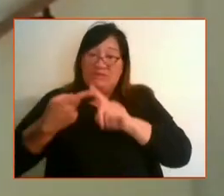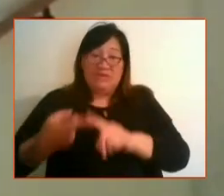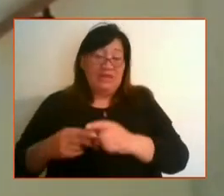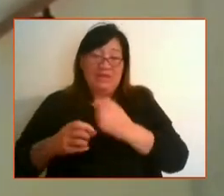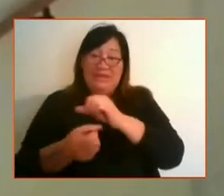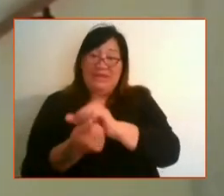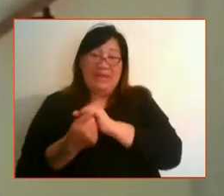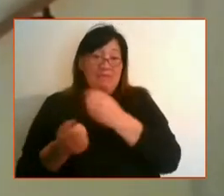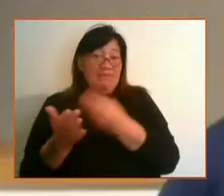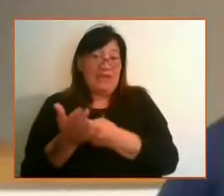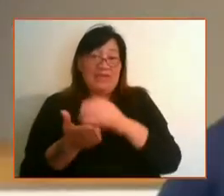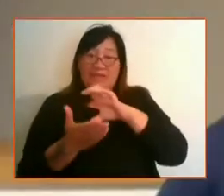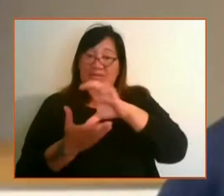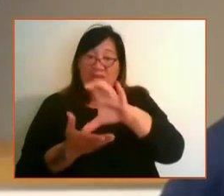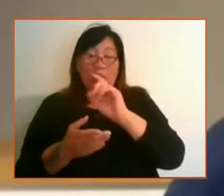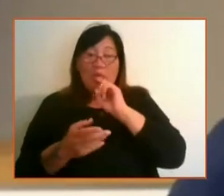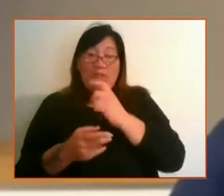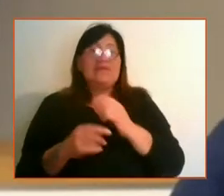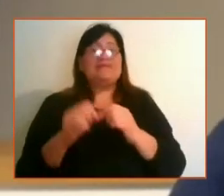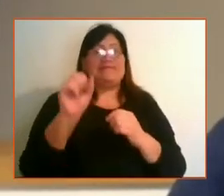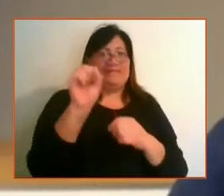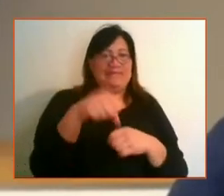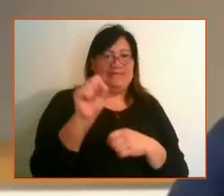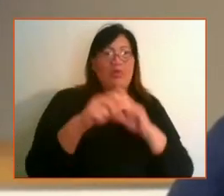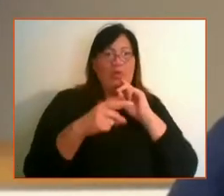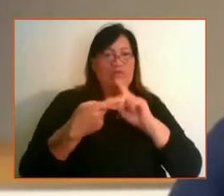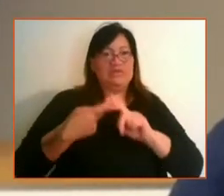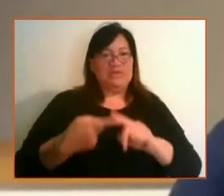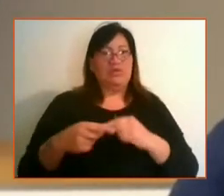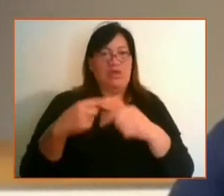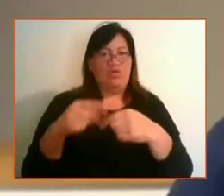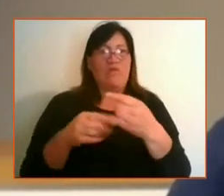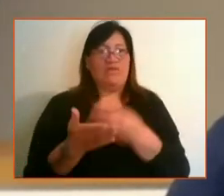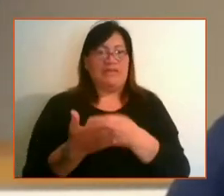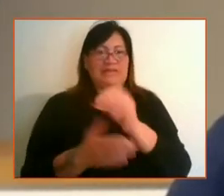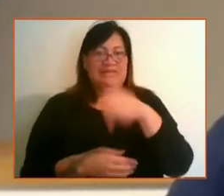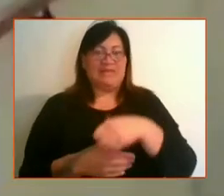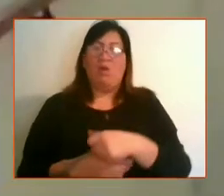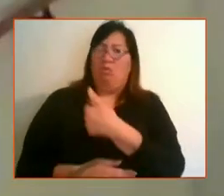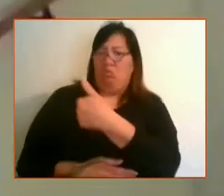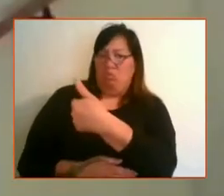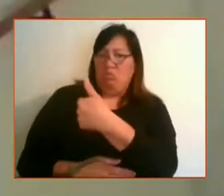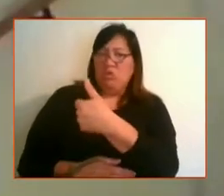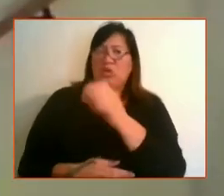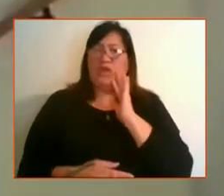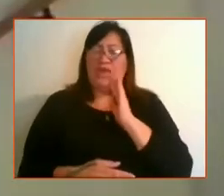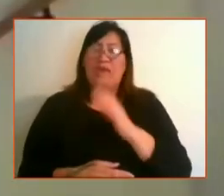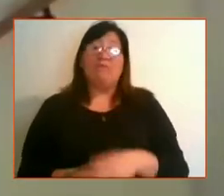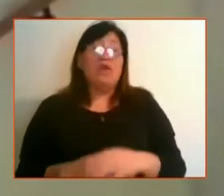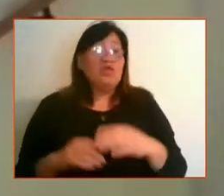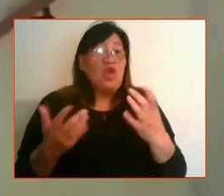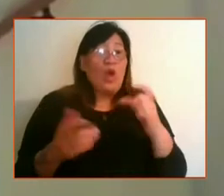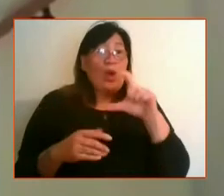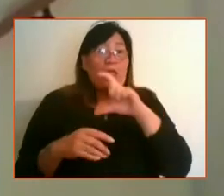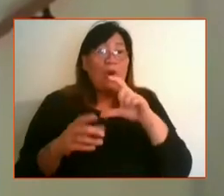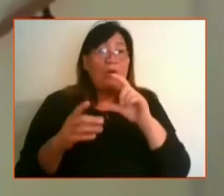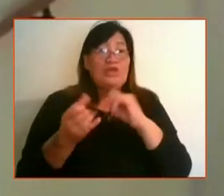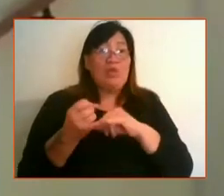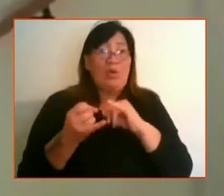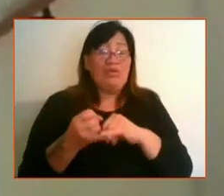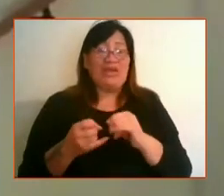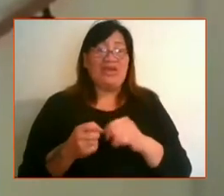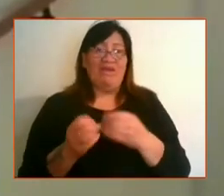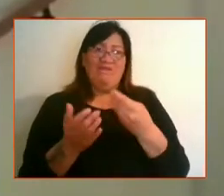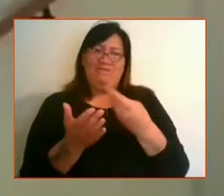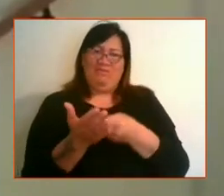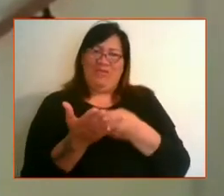level? Yeah, essentially that's correct. Okay, good to hear. Chlöe Swarbrick, so the money is there, you know, it's to be applauded.